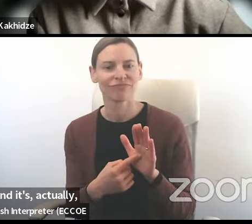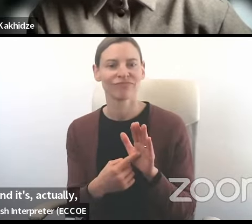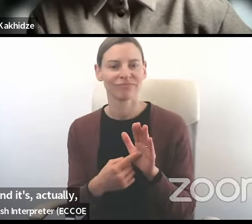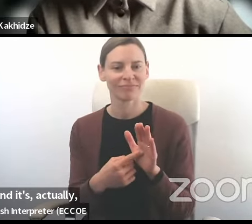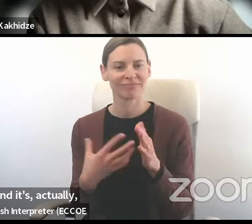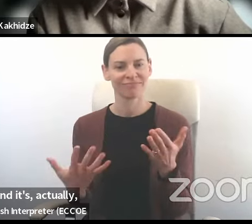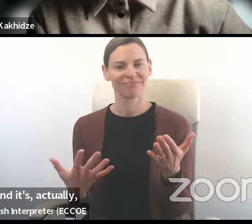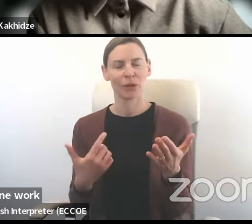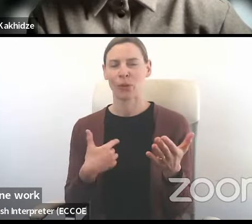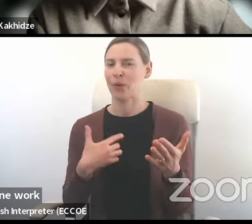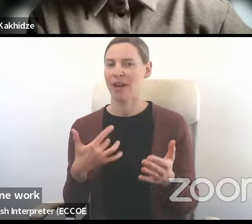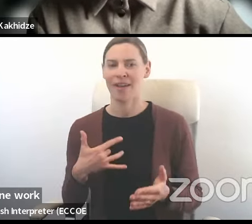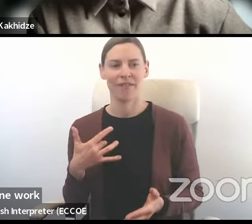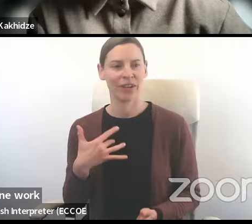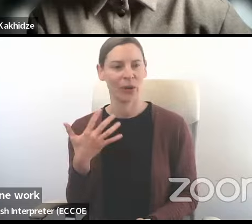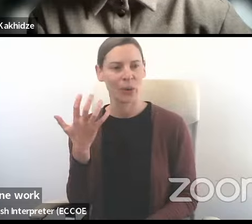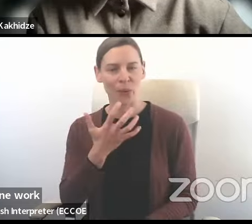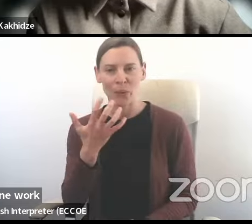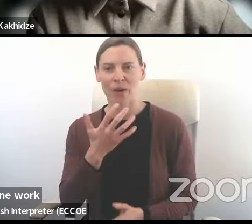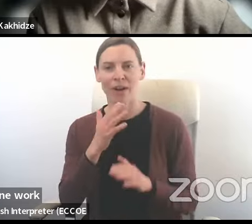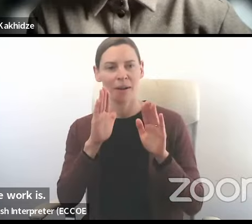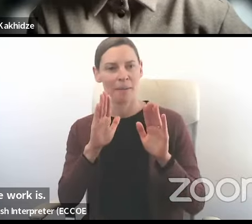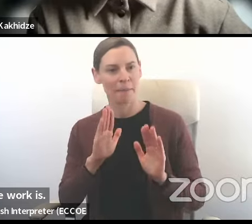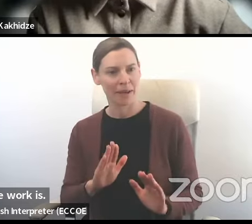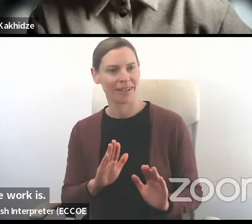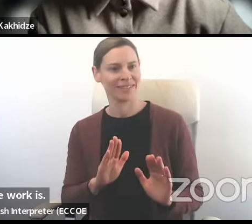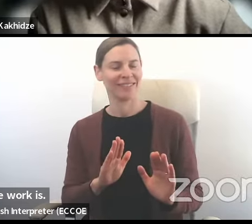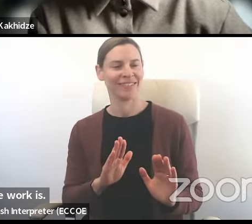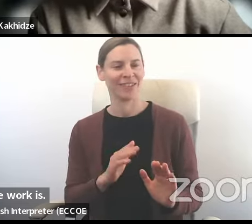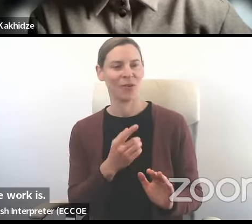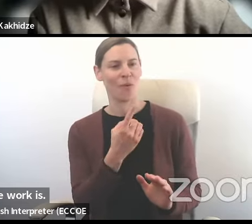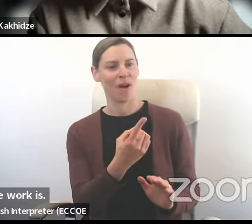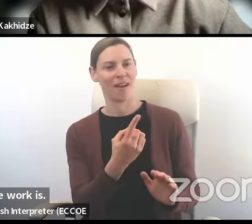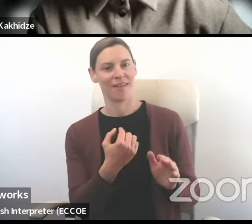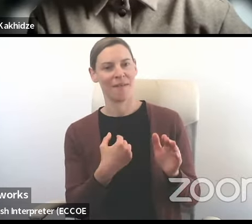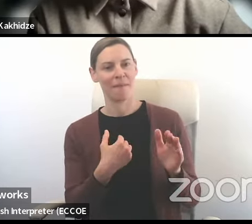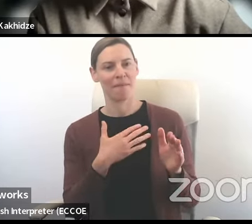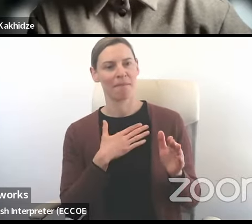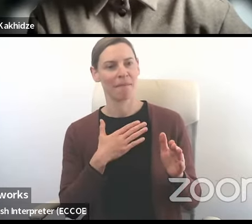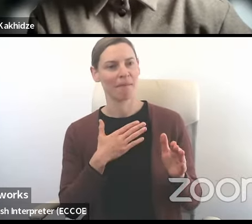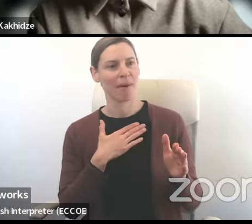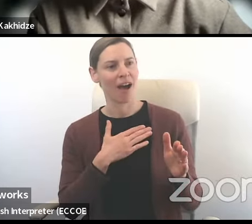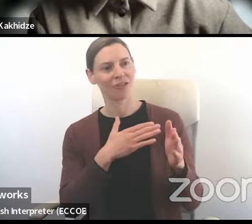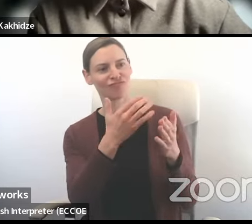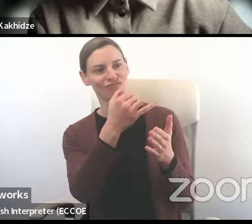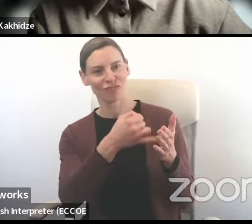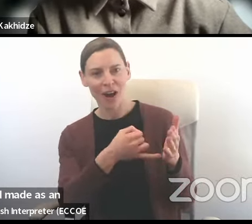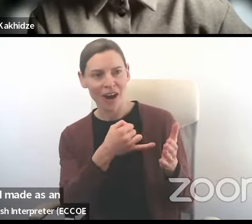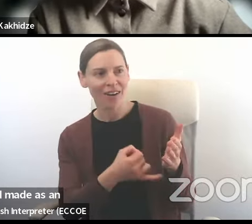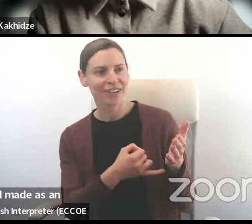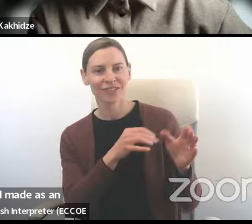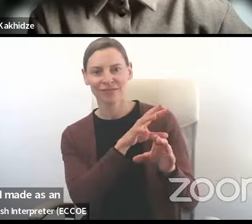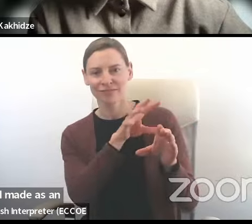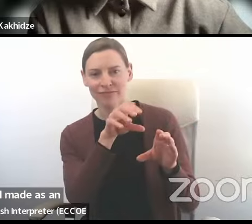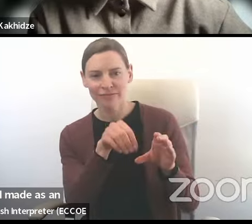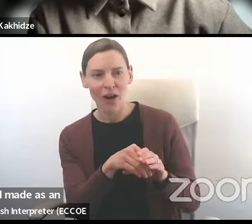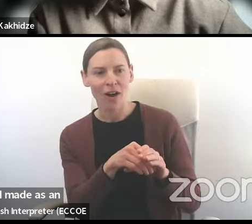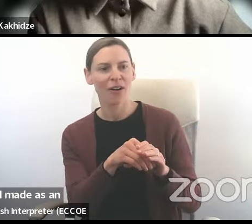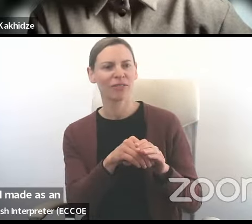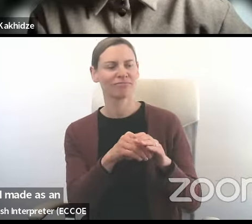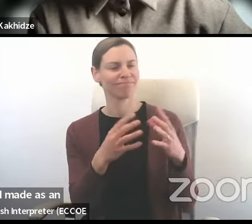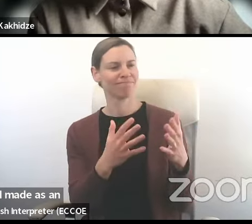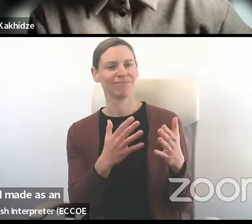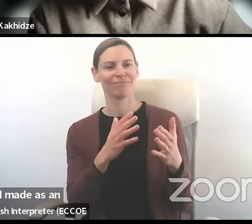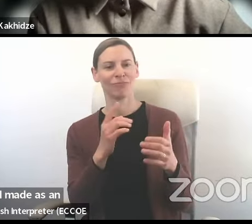work is among my first ever works I made as an artist, as in